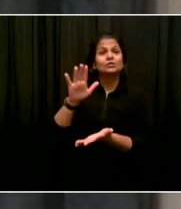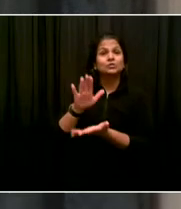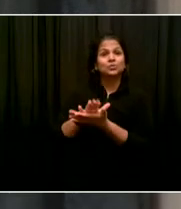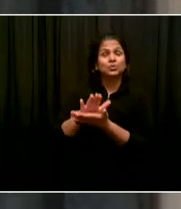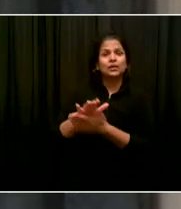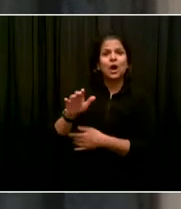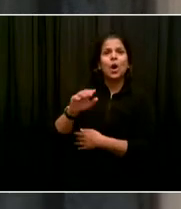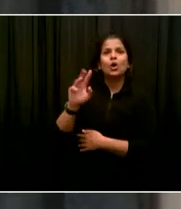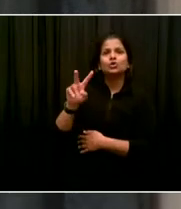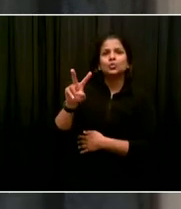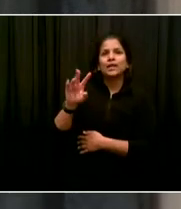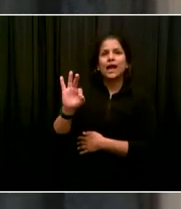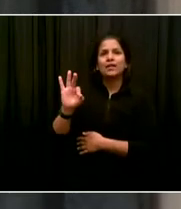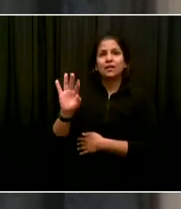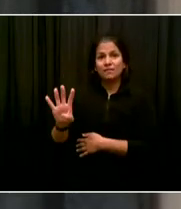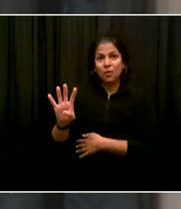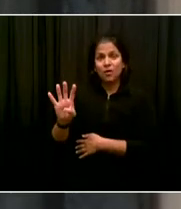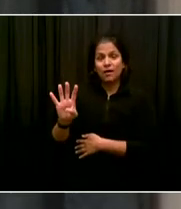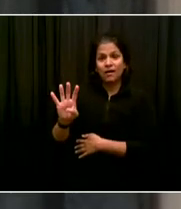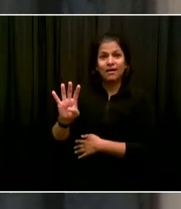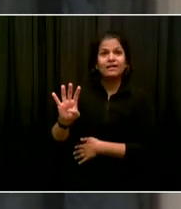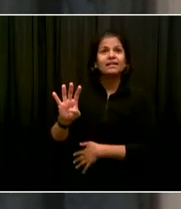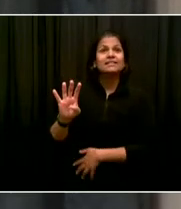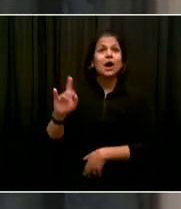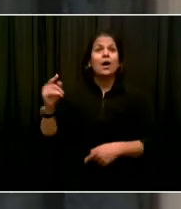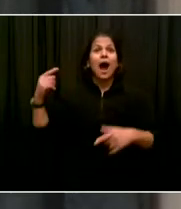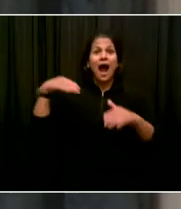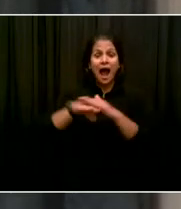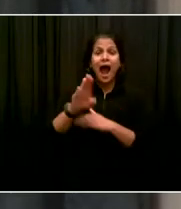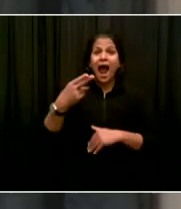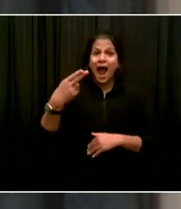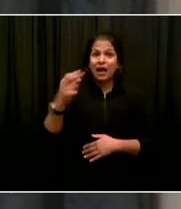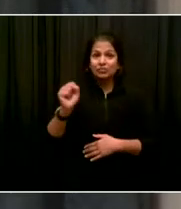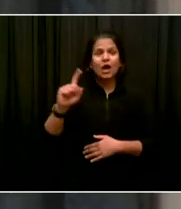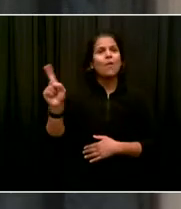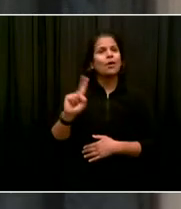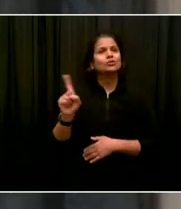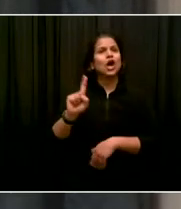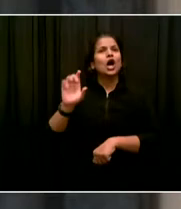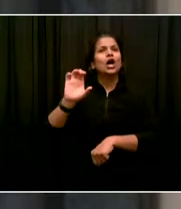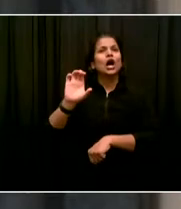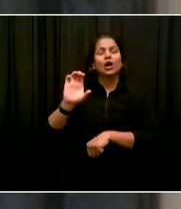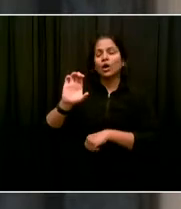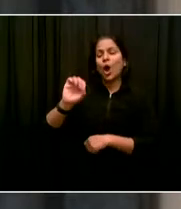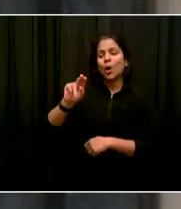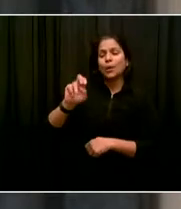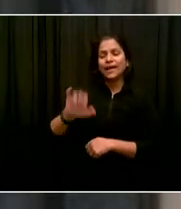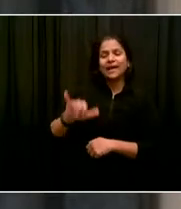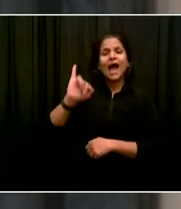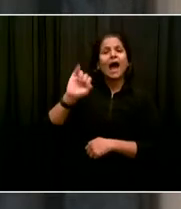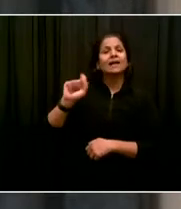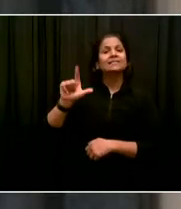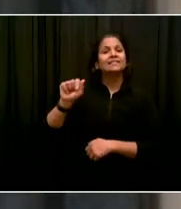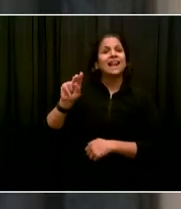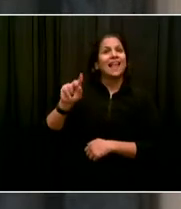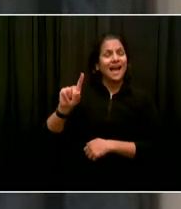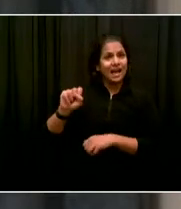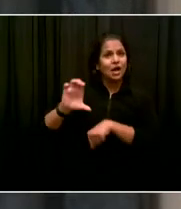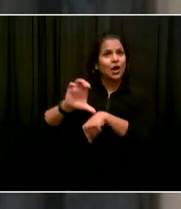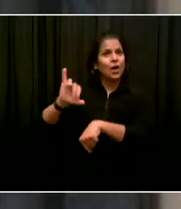Island, John Dewey High School. So I'm a product of the New York City